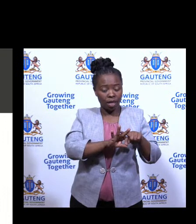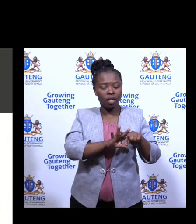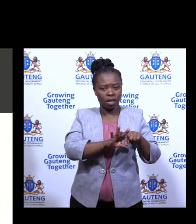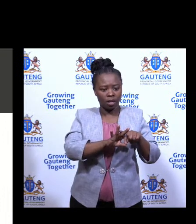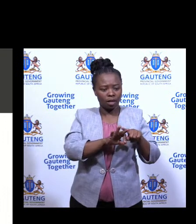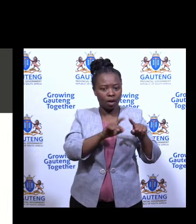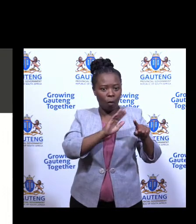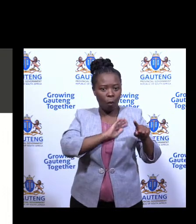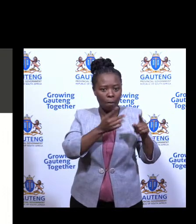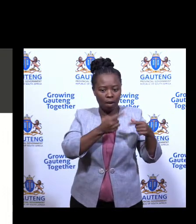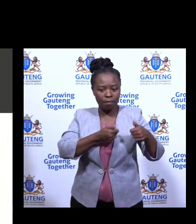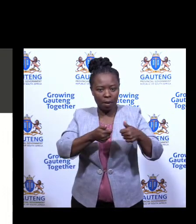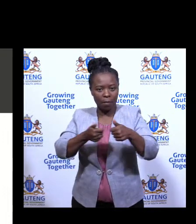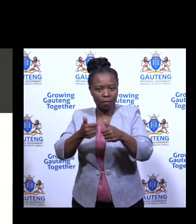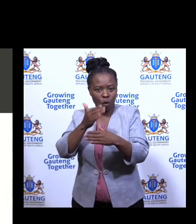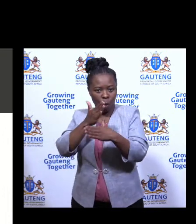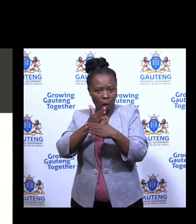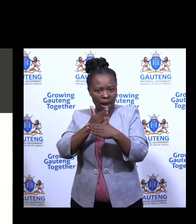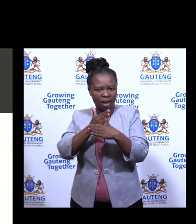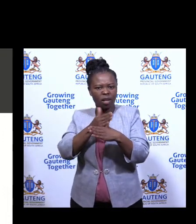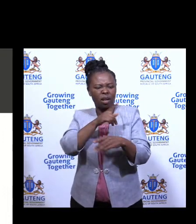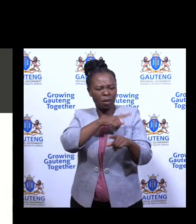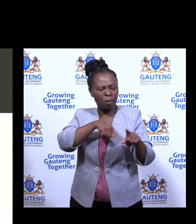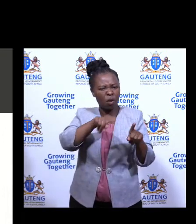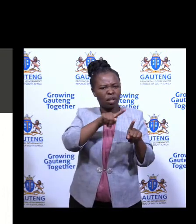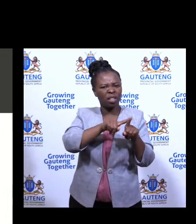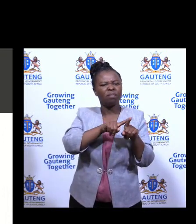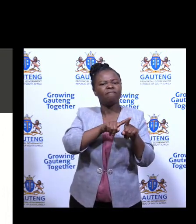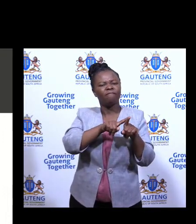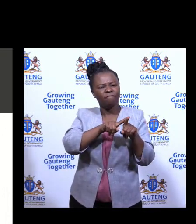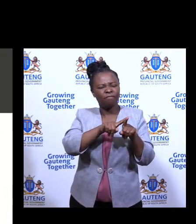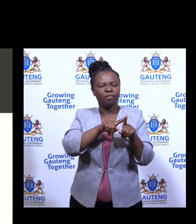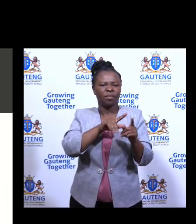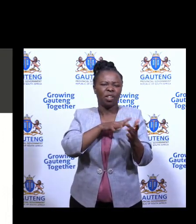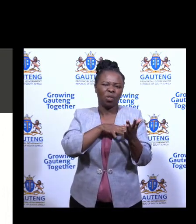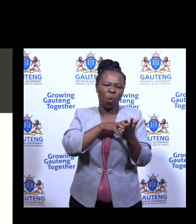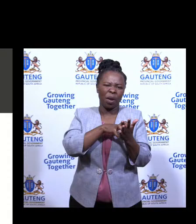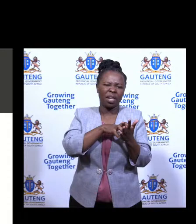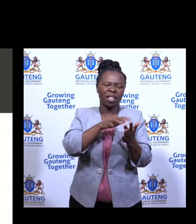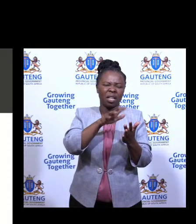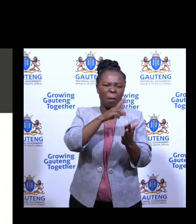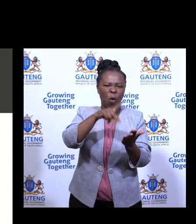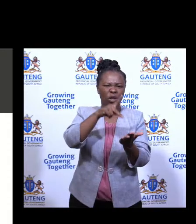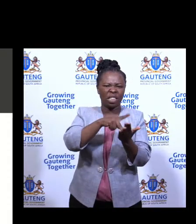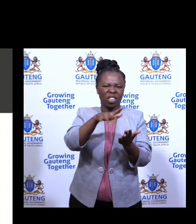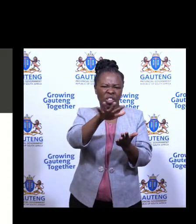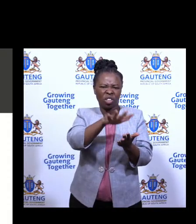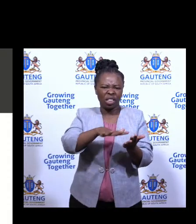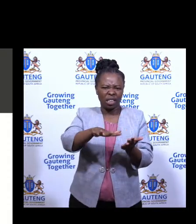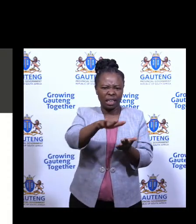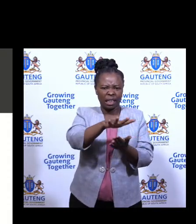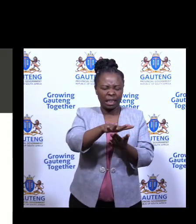work, women are more likely to be in vulnerable higher contact care positions. So women are our nurses, they're